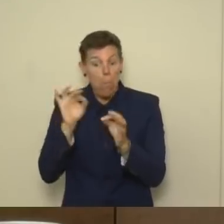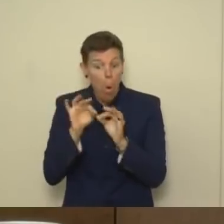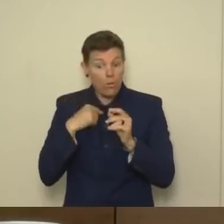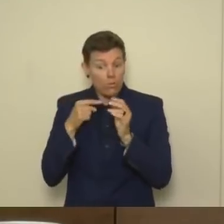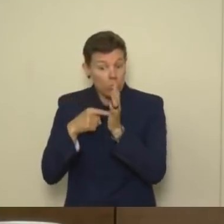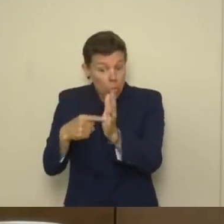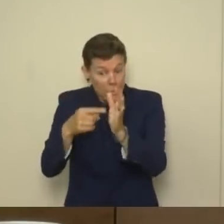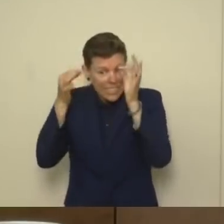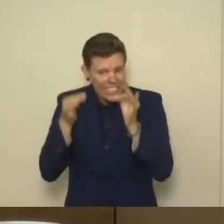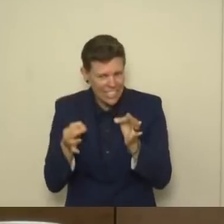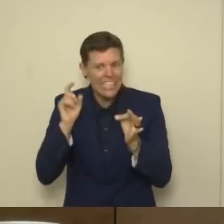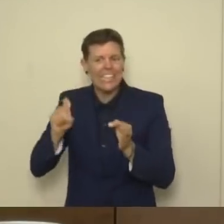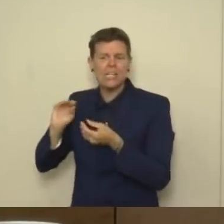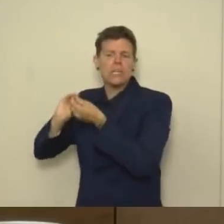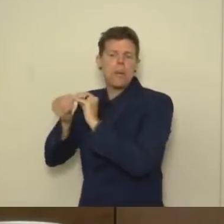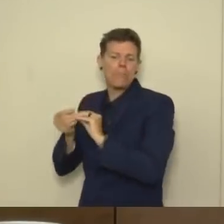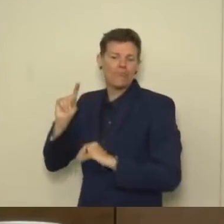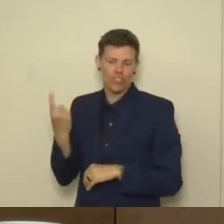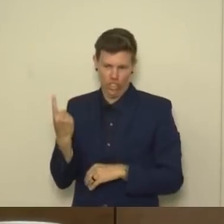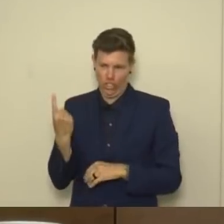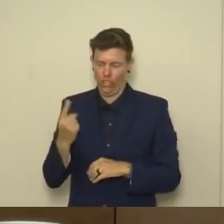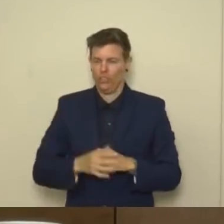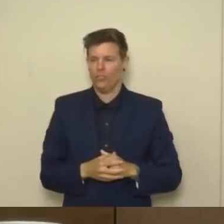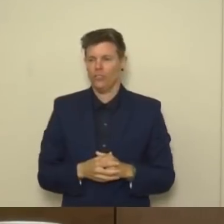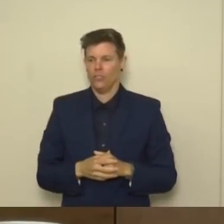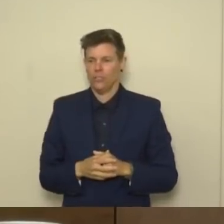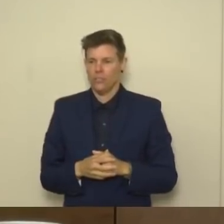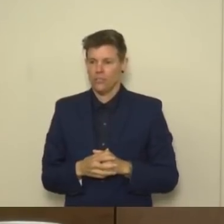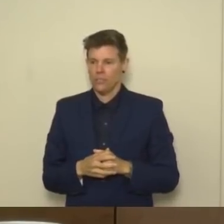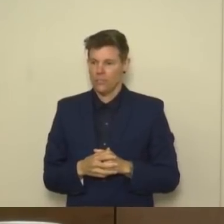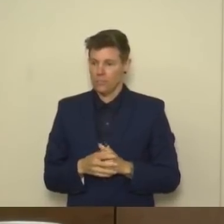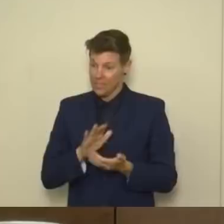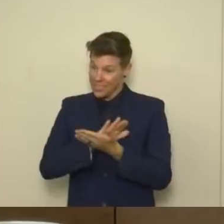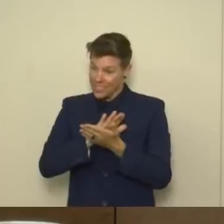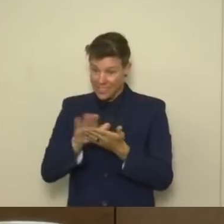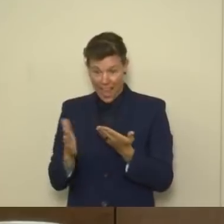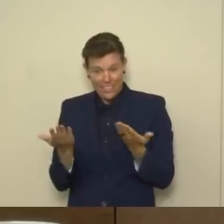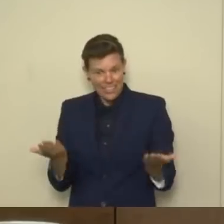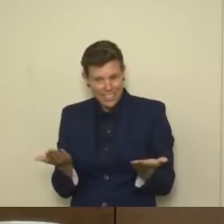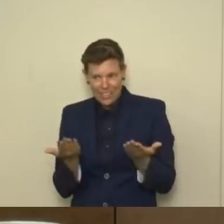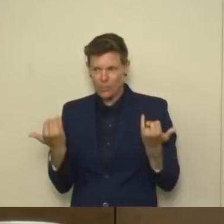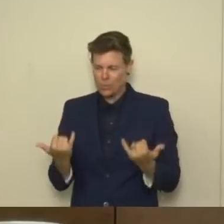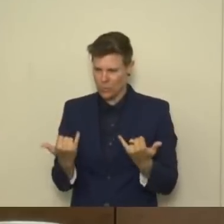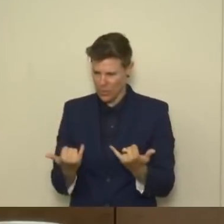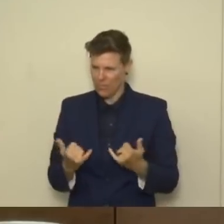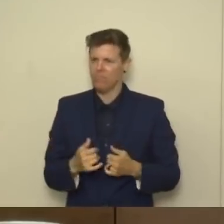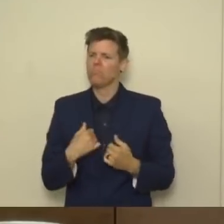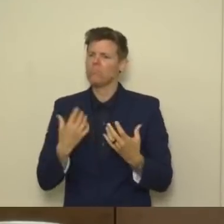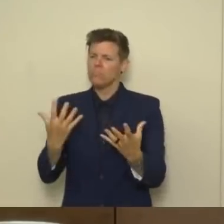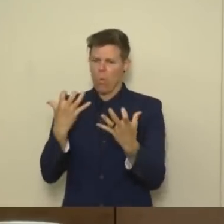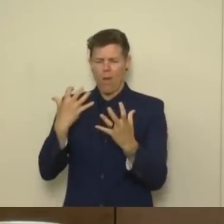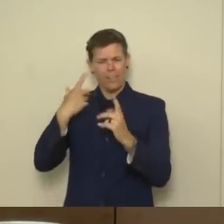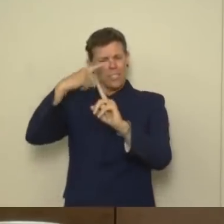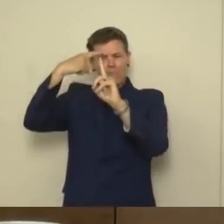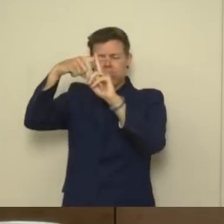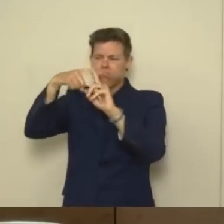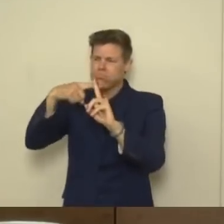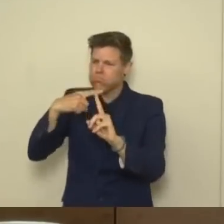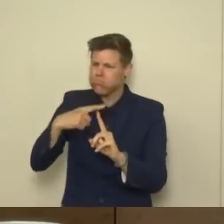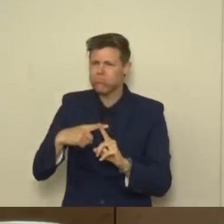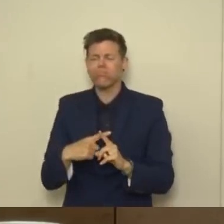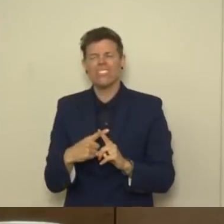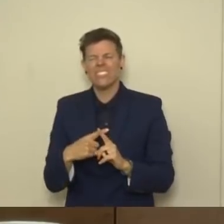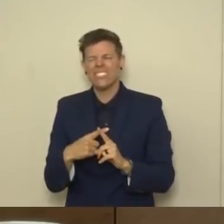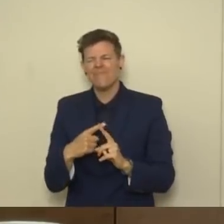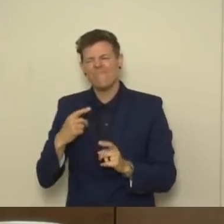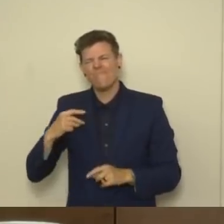So it's nice to be back, although I always wish for nothing but positive information. I'm afraid today